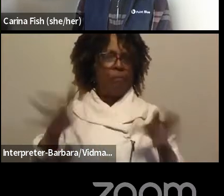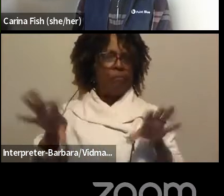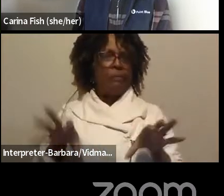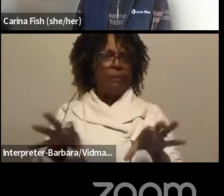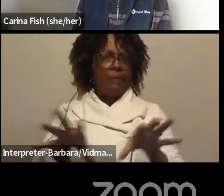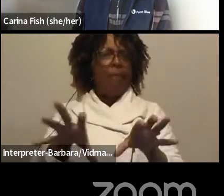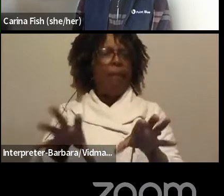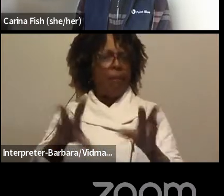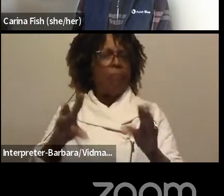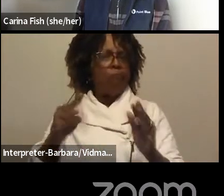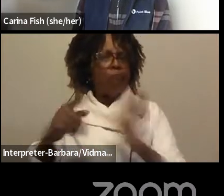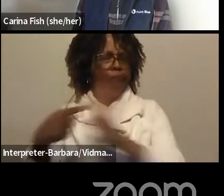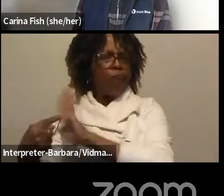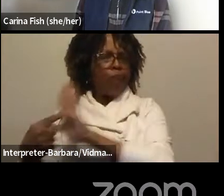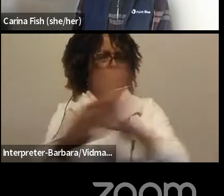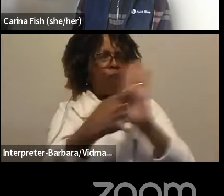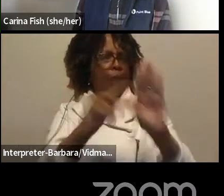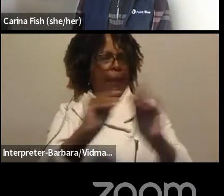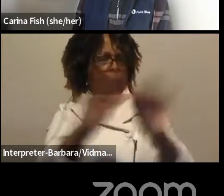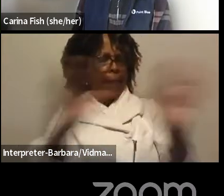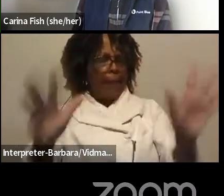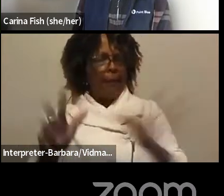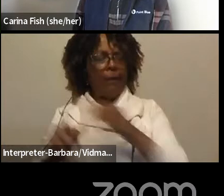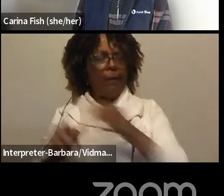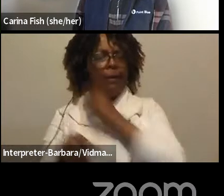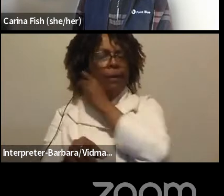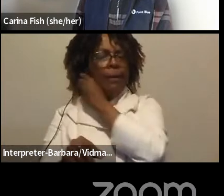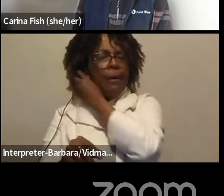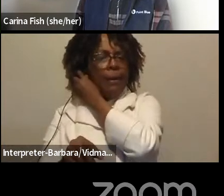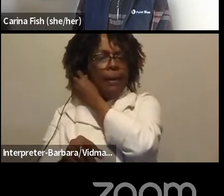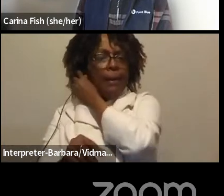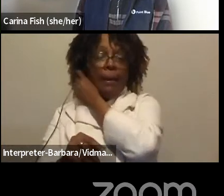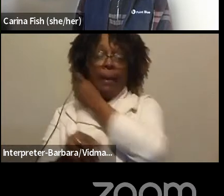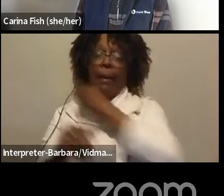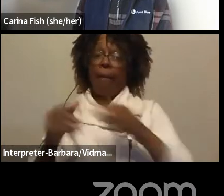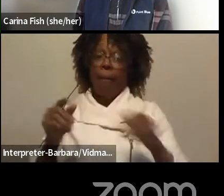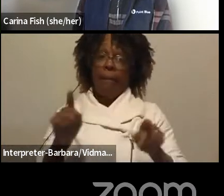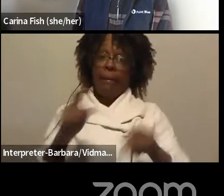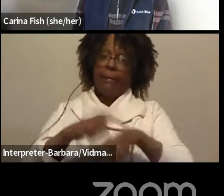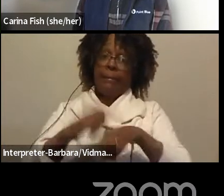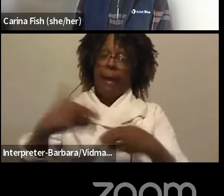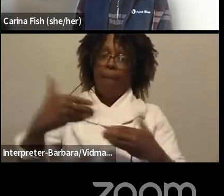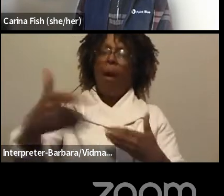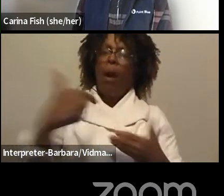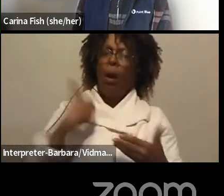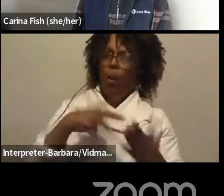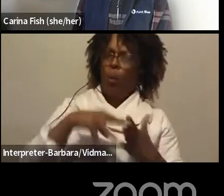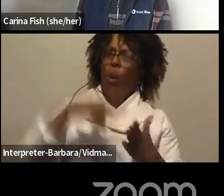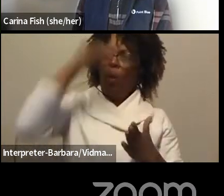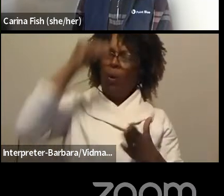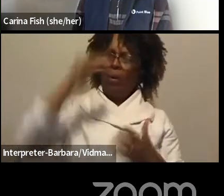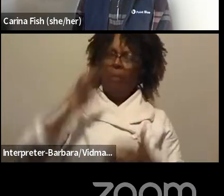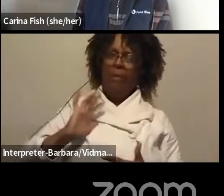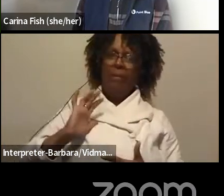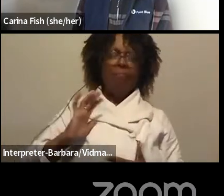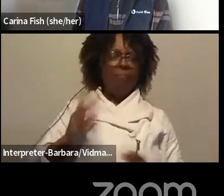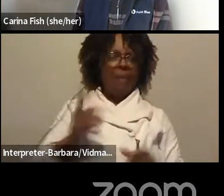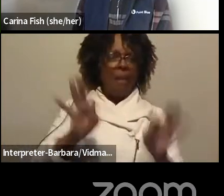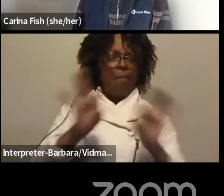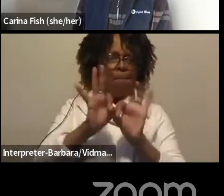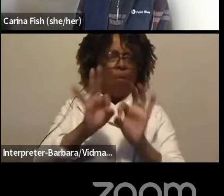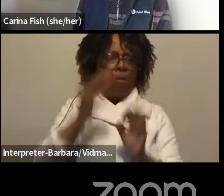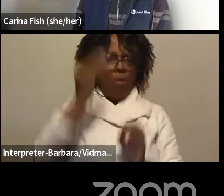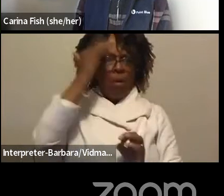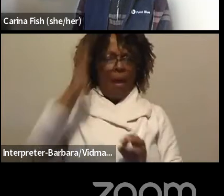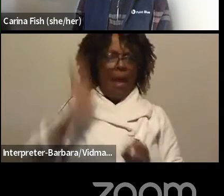But ultimately it's up to you, what you want to do, what energy you have personally before signing up to do